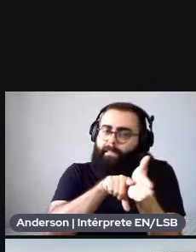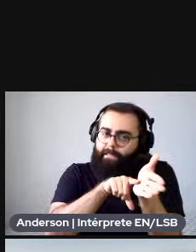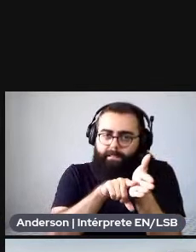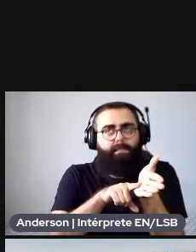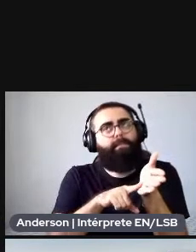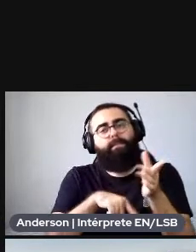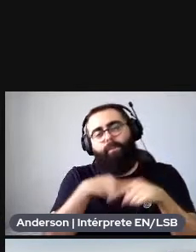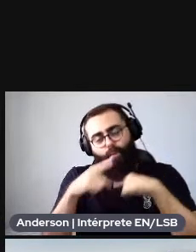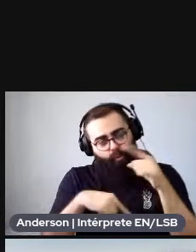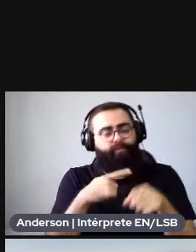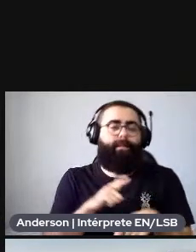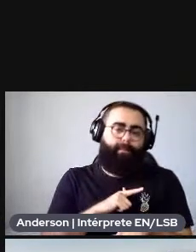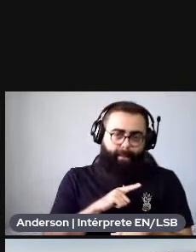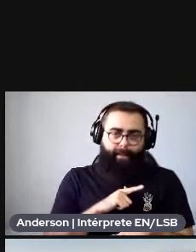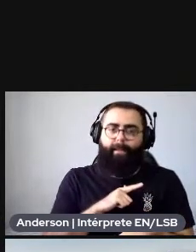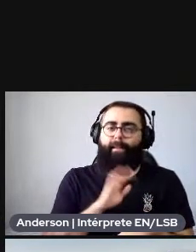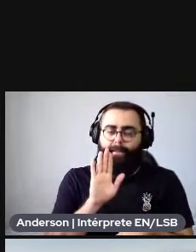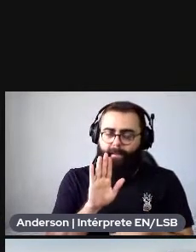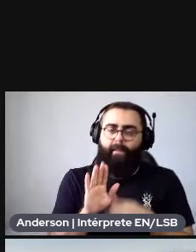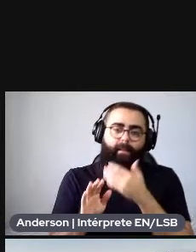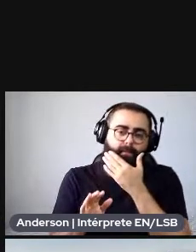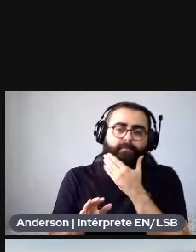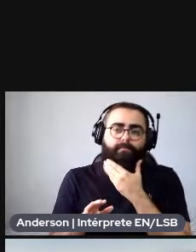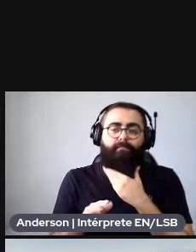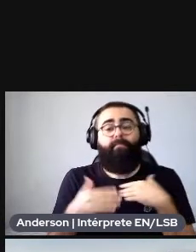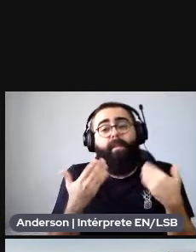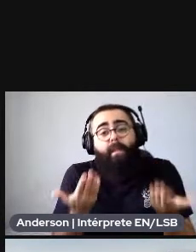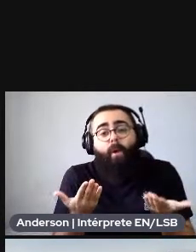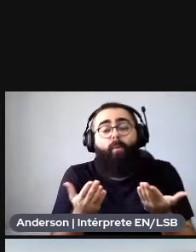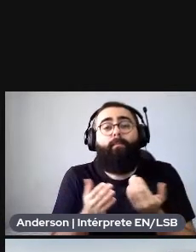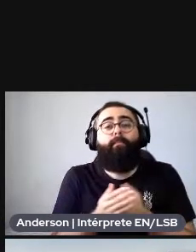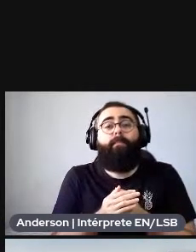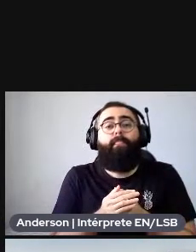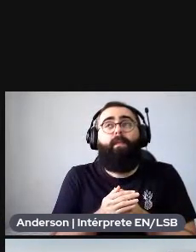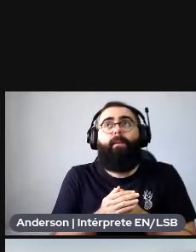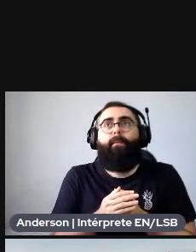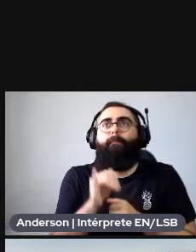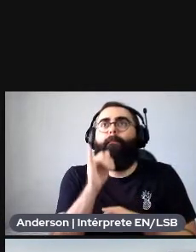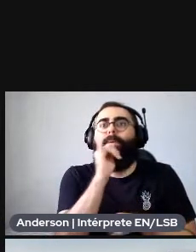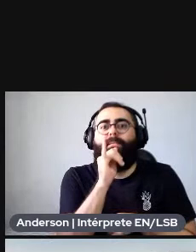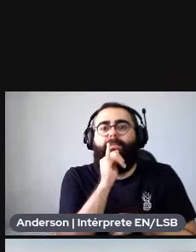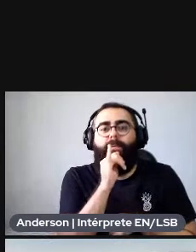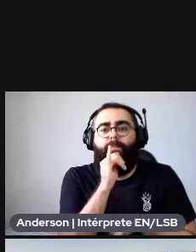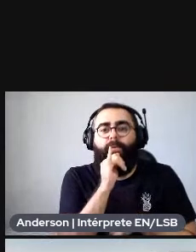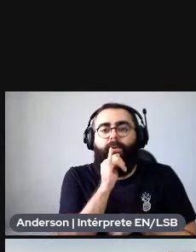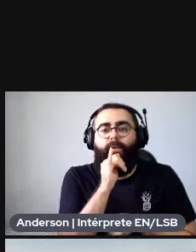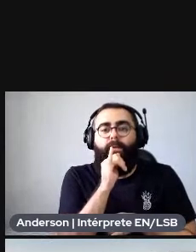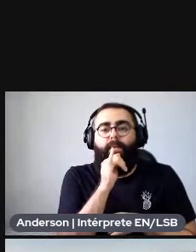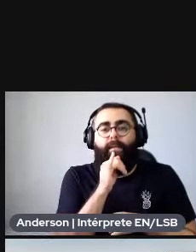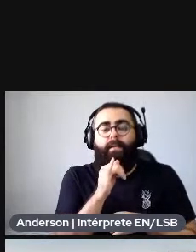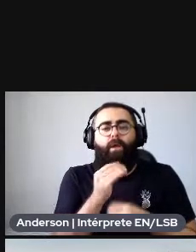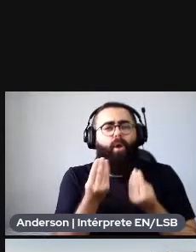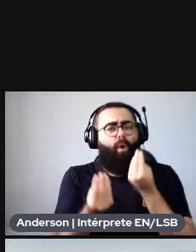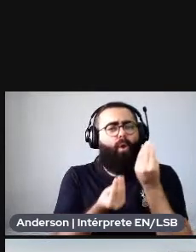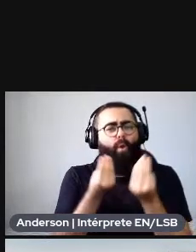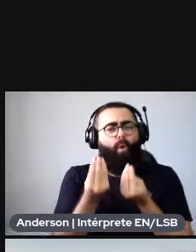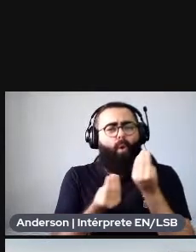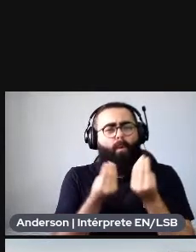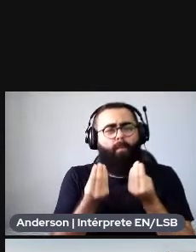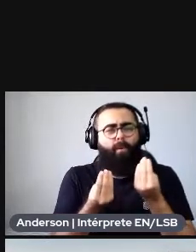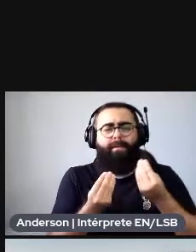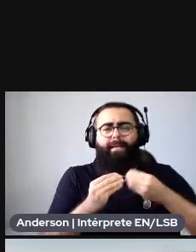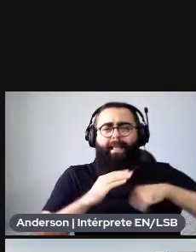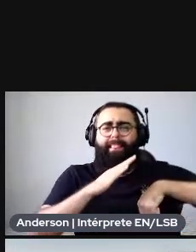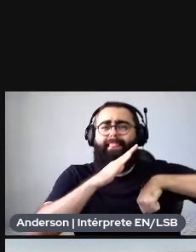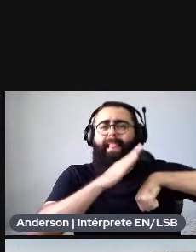hole. So what, for instance, about the different time phrases for the different verbs? So we saw echar, but then the